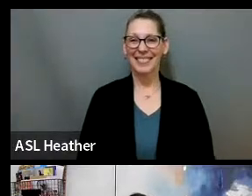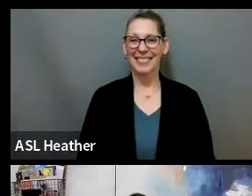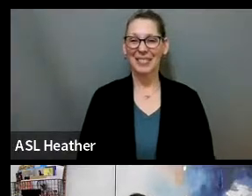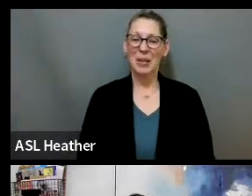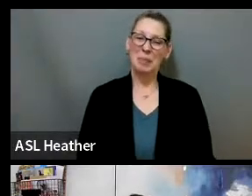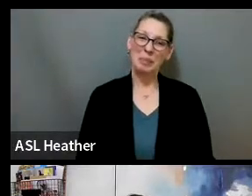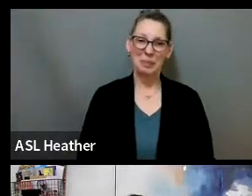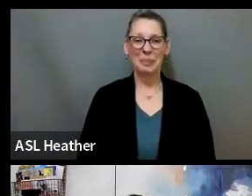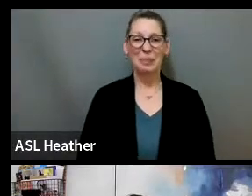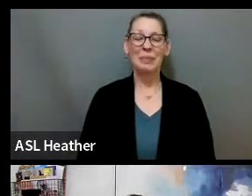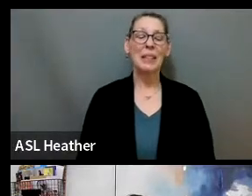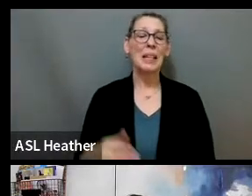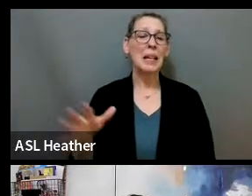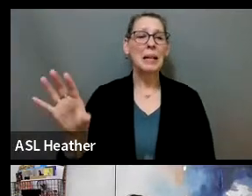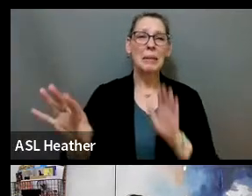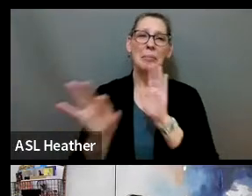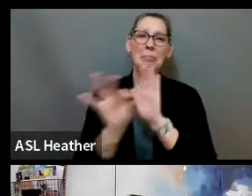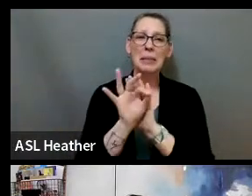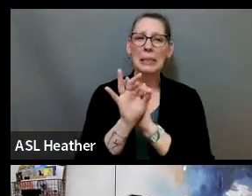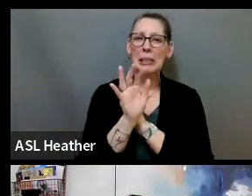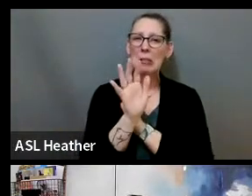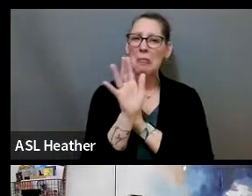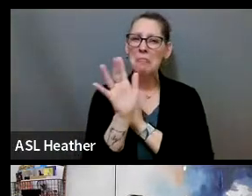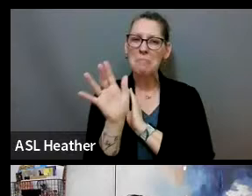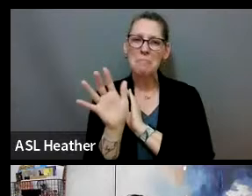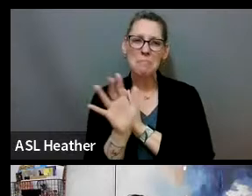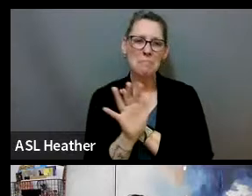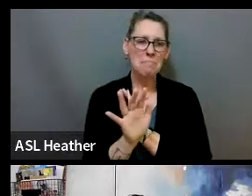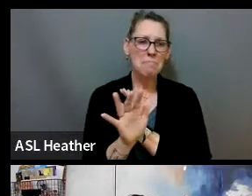So I will go to,